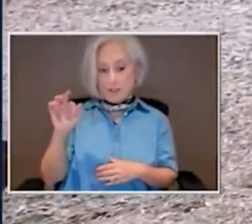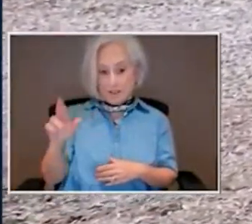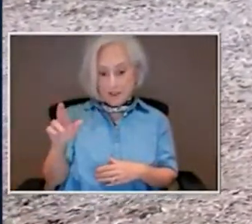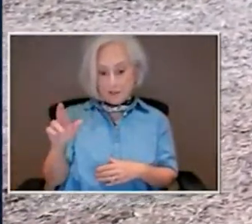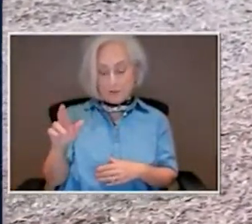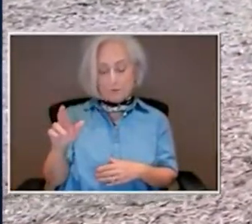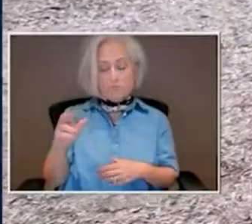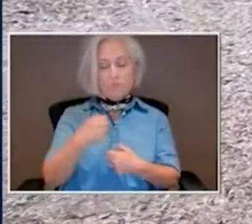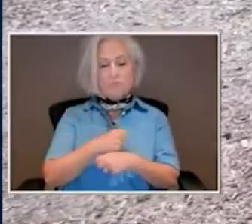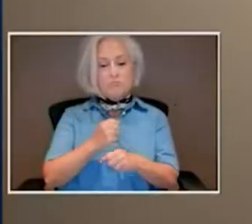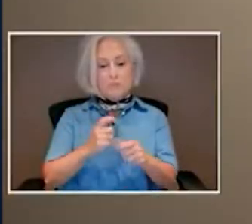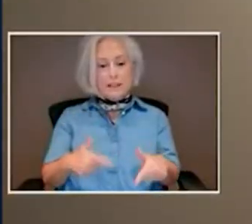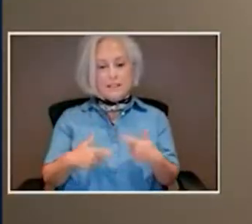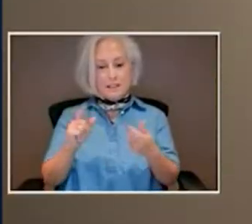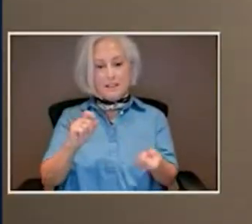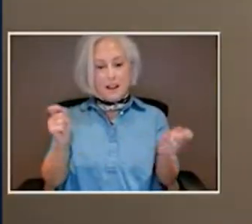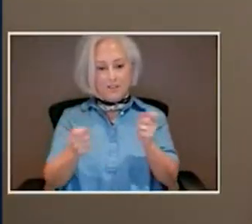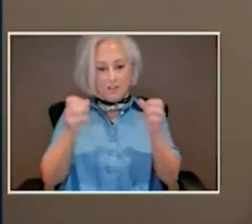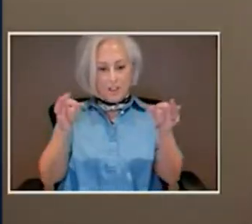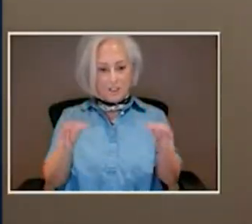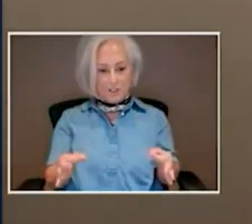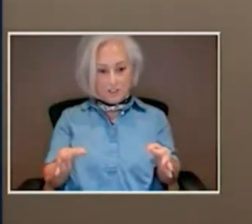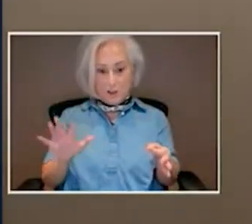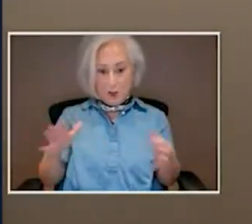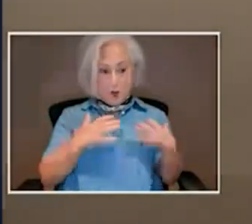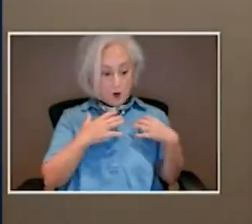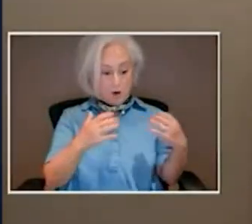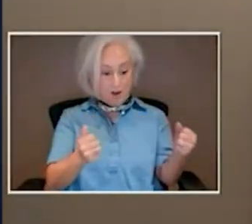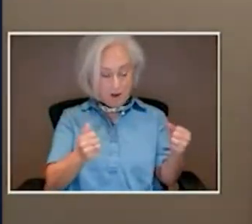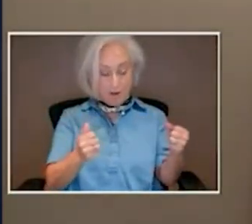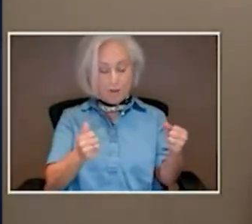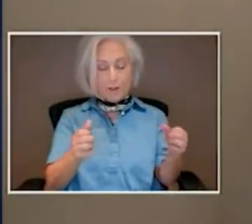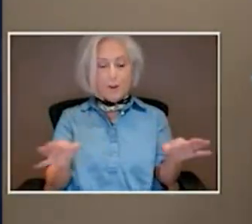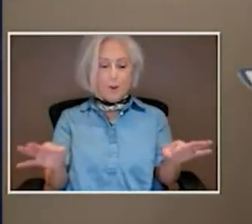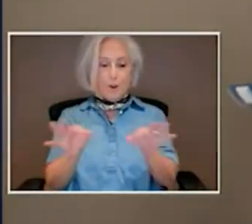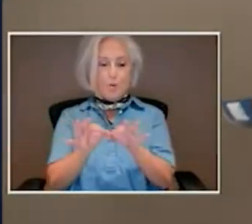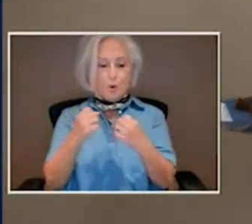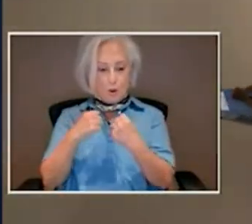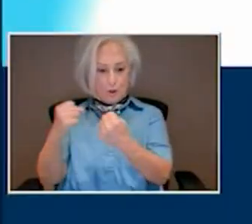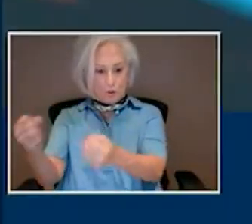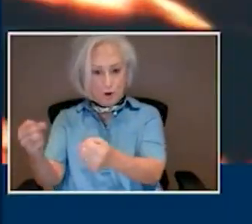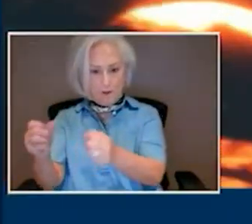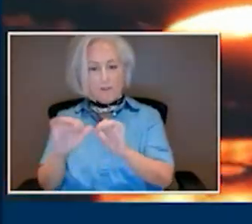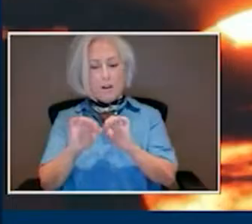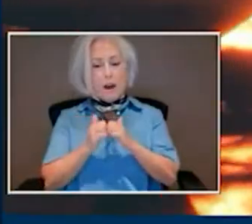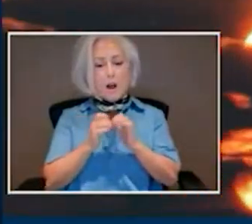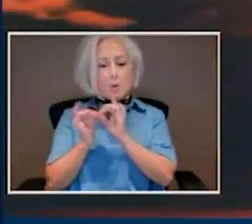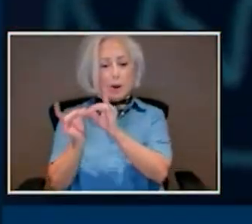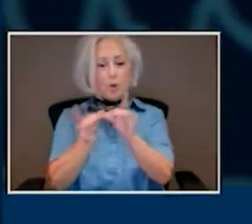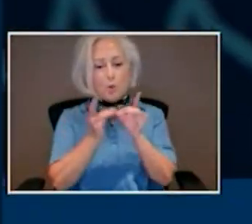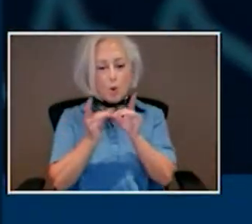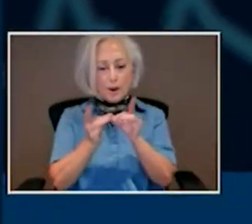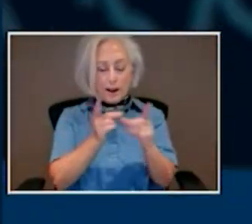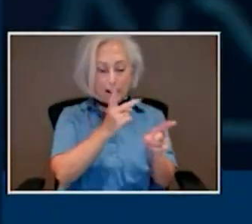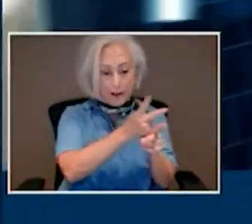is worth the drive. We'll show you how we coordinate care and tailor treatments.